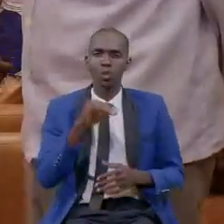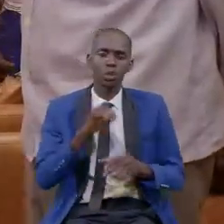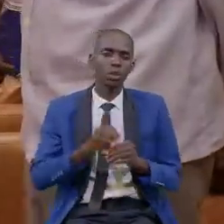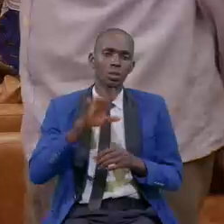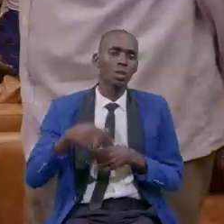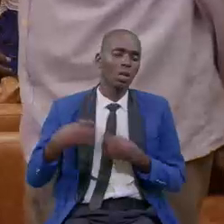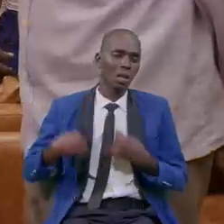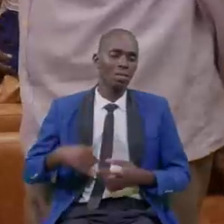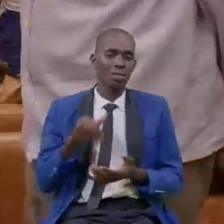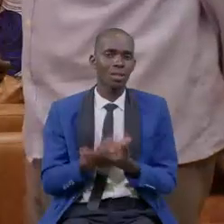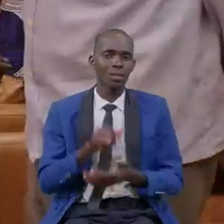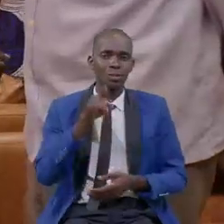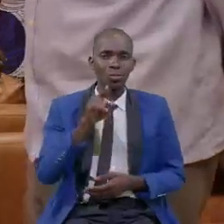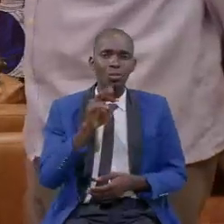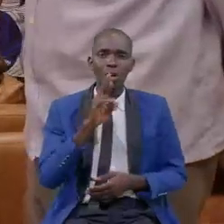You're saved.